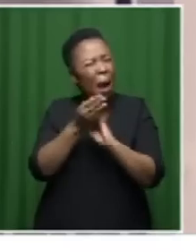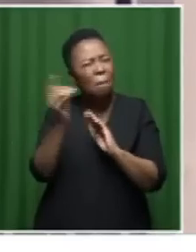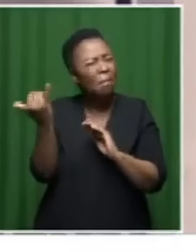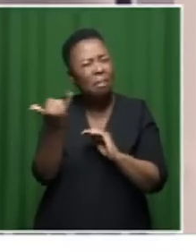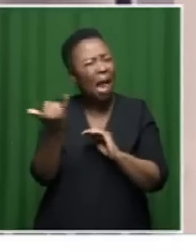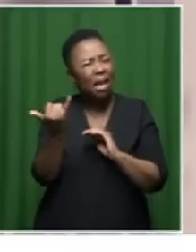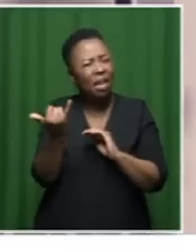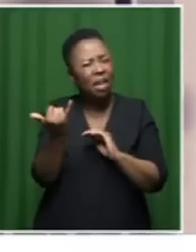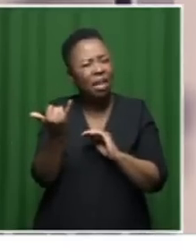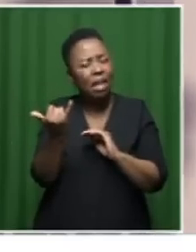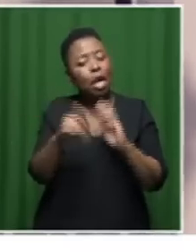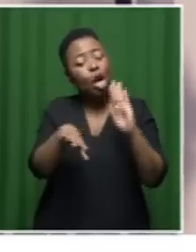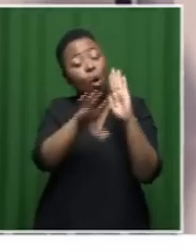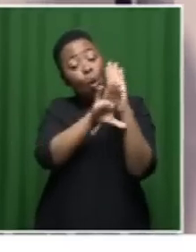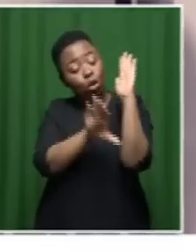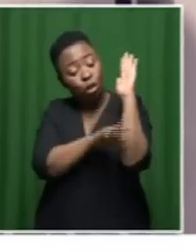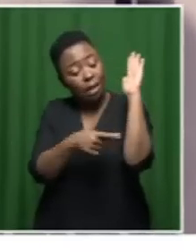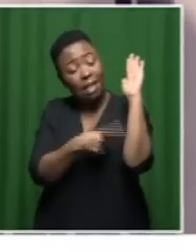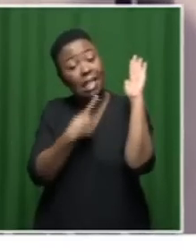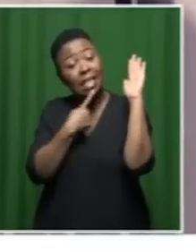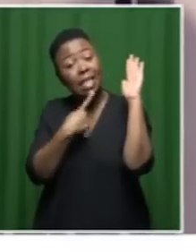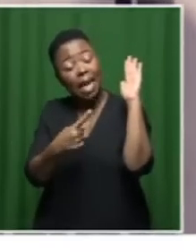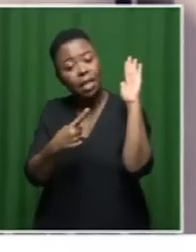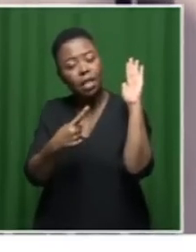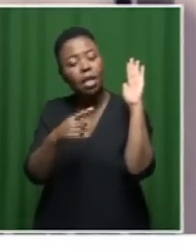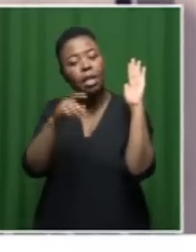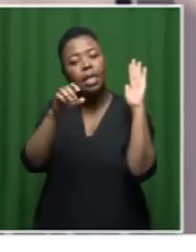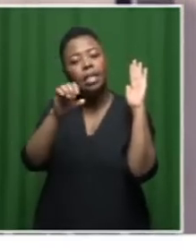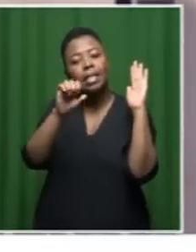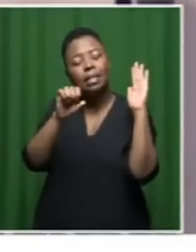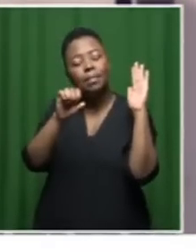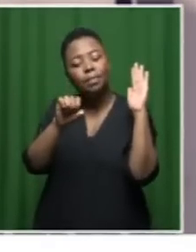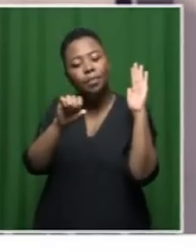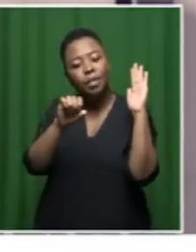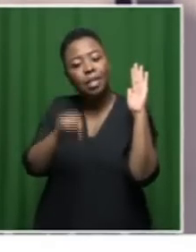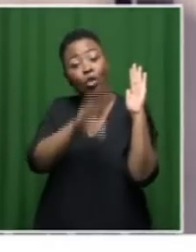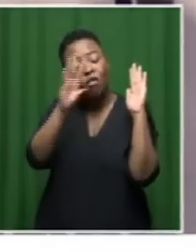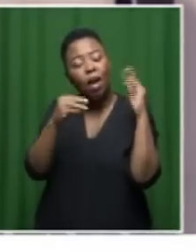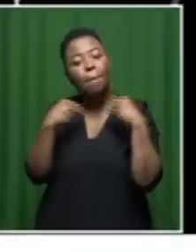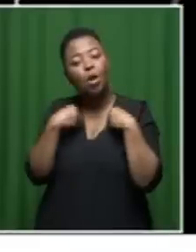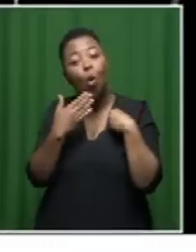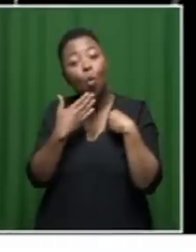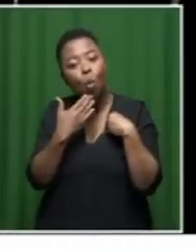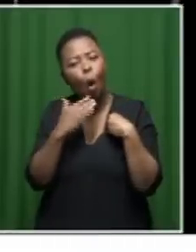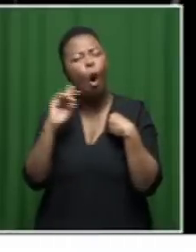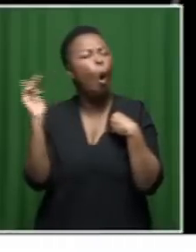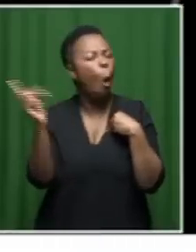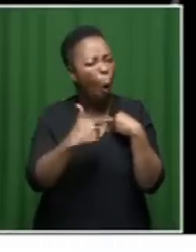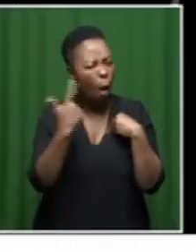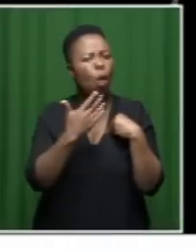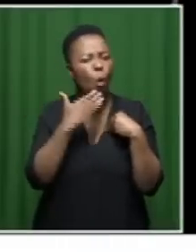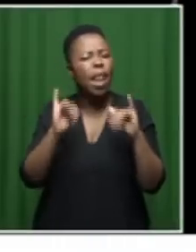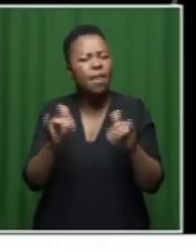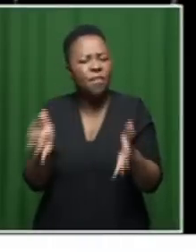You see, our constitution says South Africa belongs to all who live in it. What have we